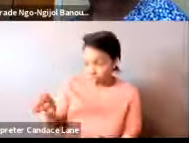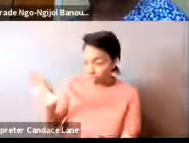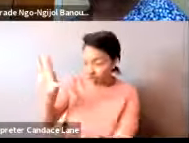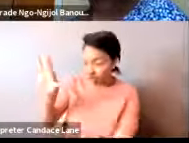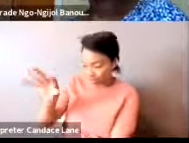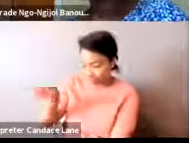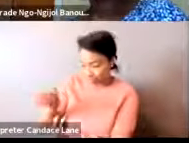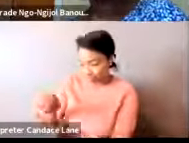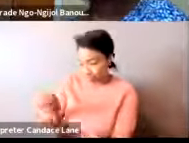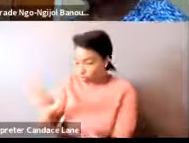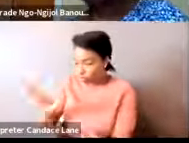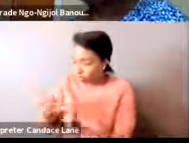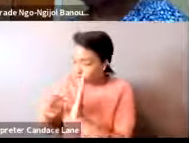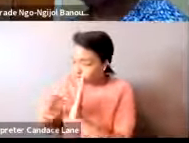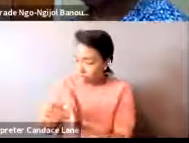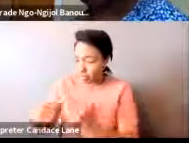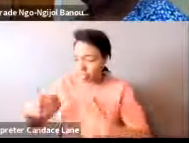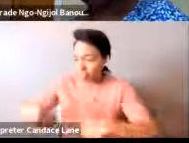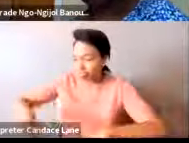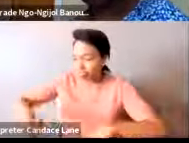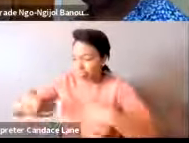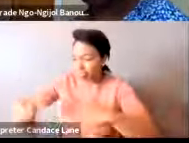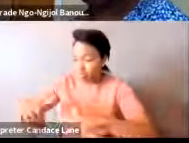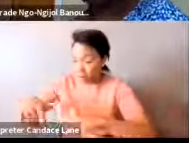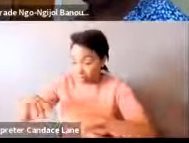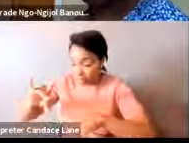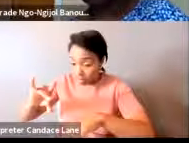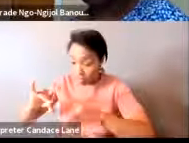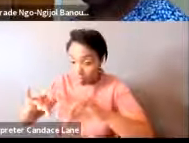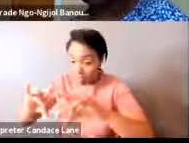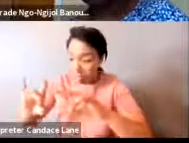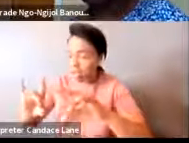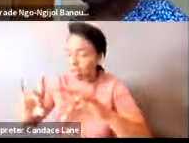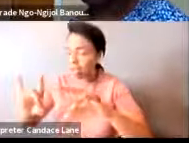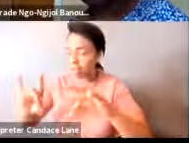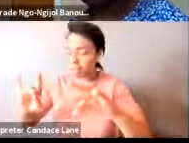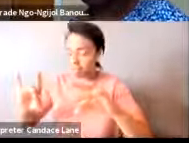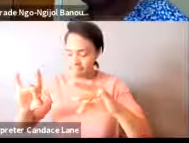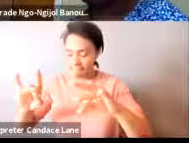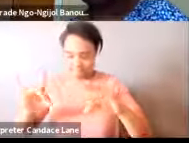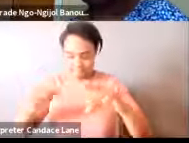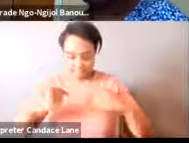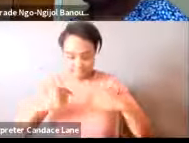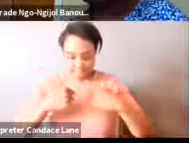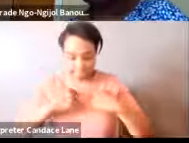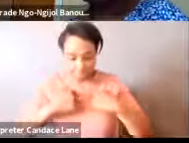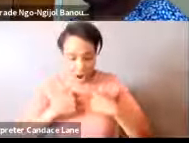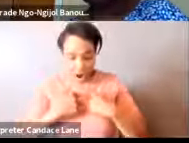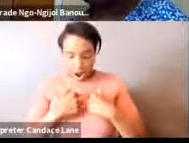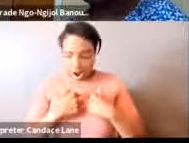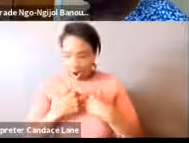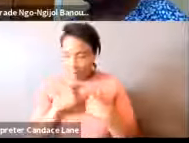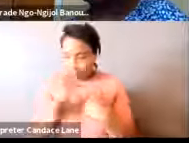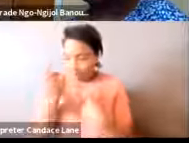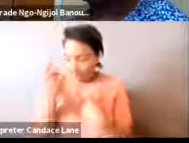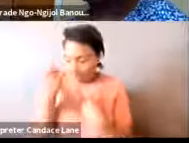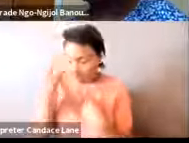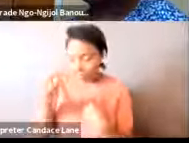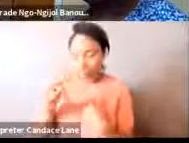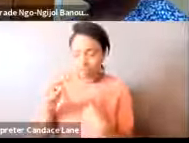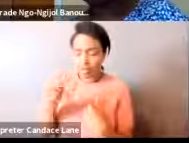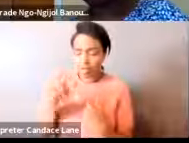courageous example to find and act on the means to reclaim the lost innocence of my Black Boricua Bronxenia